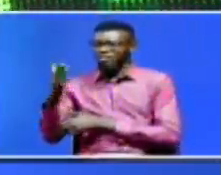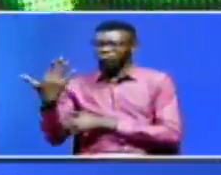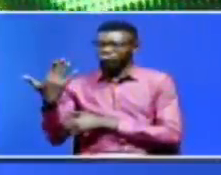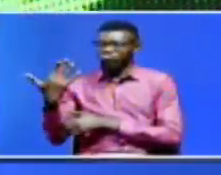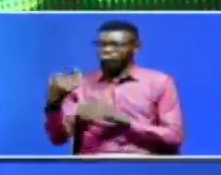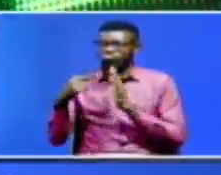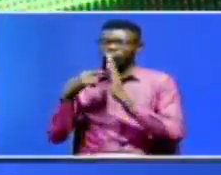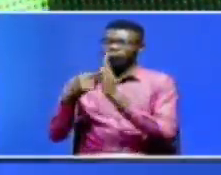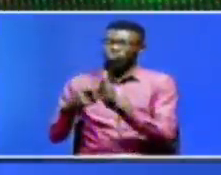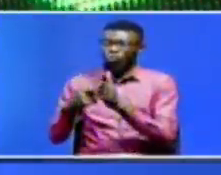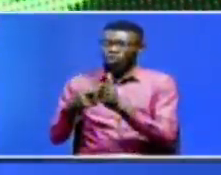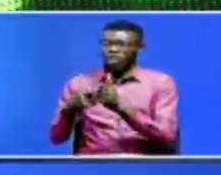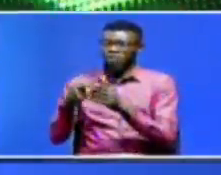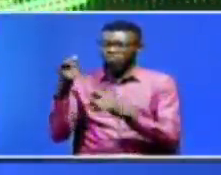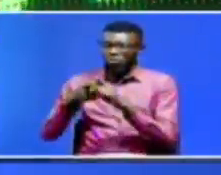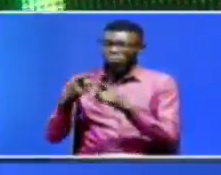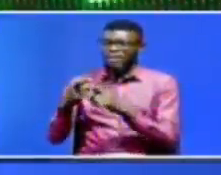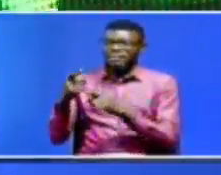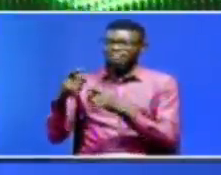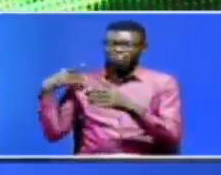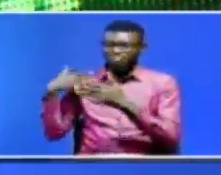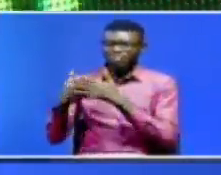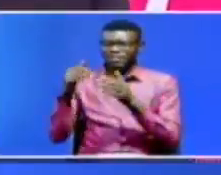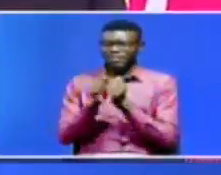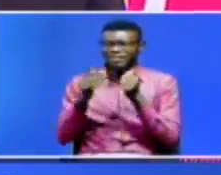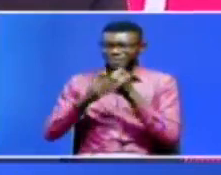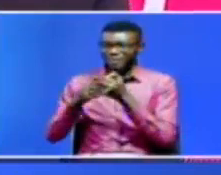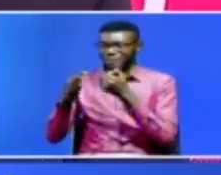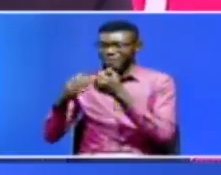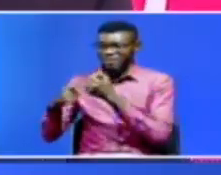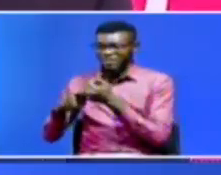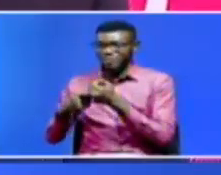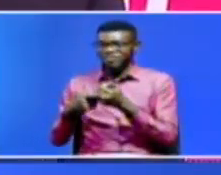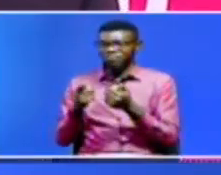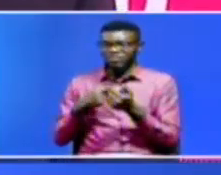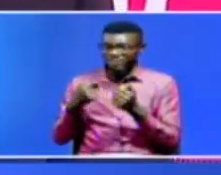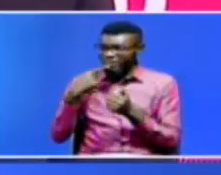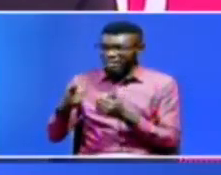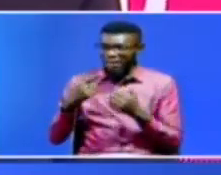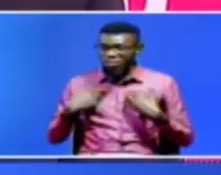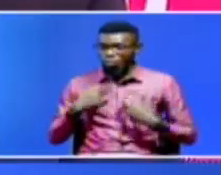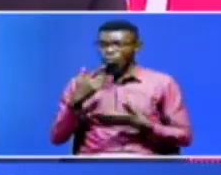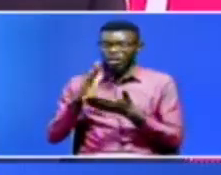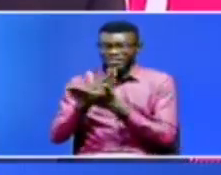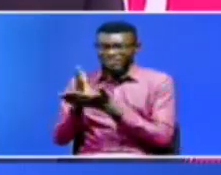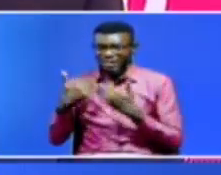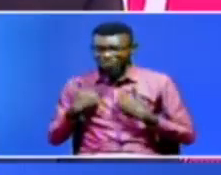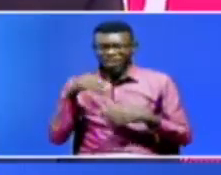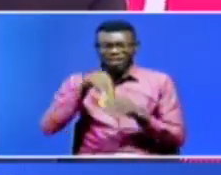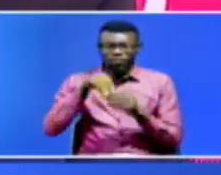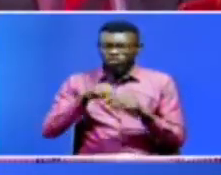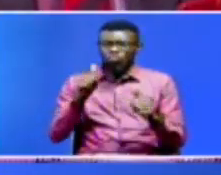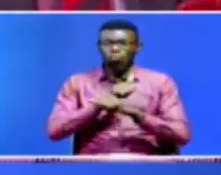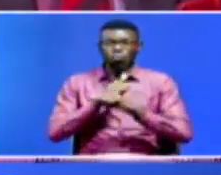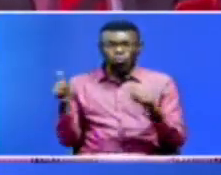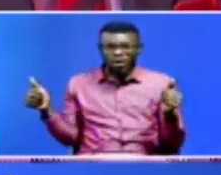Boss in 1986. I would like to assure all our shareholders that their investments in our business are sound and that